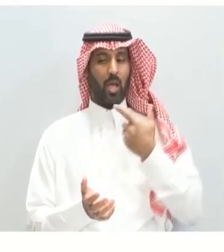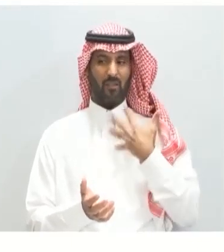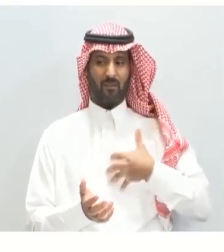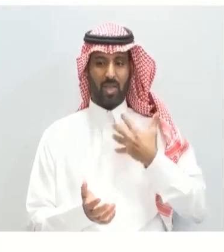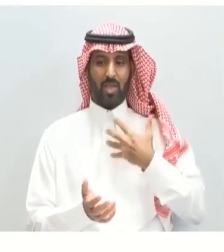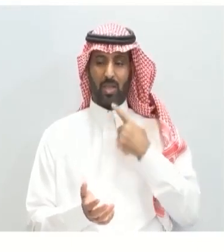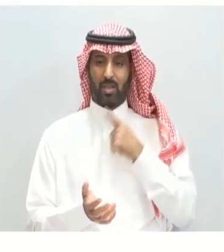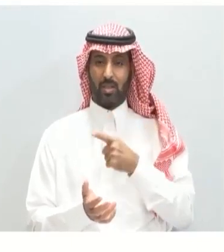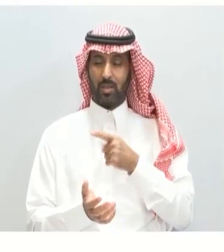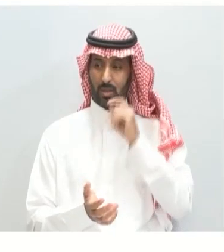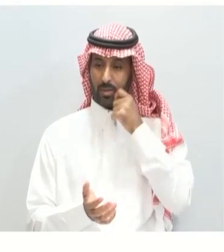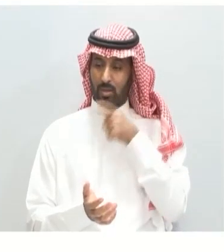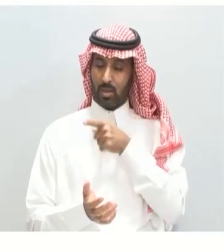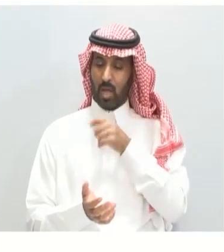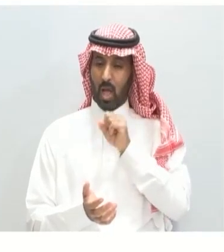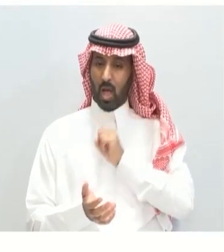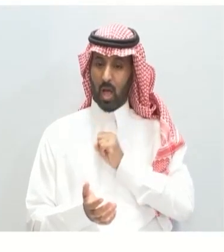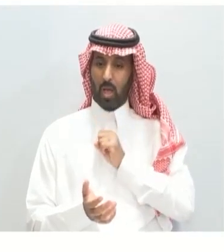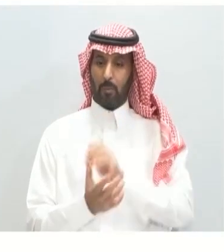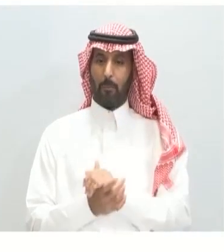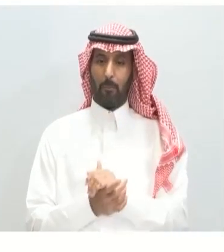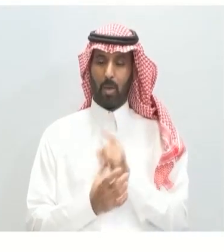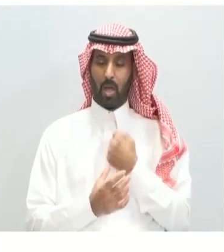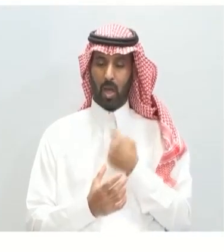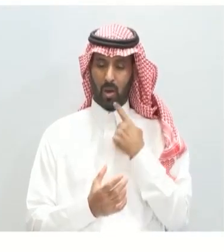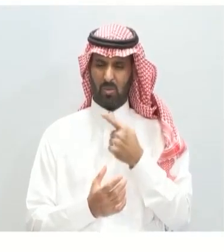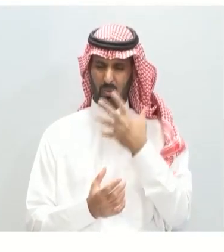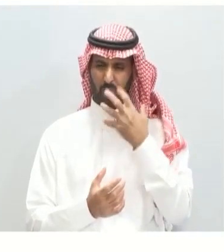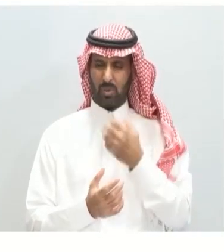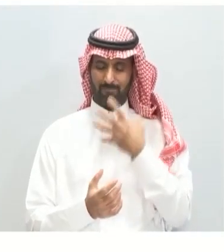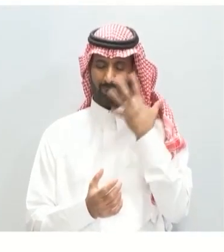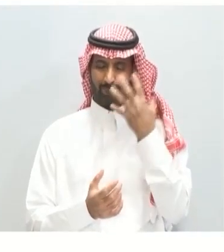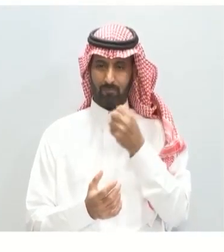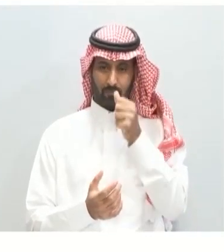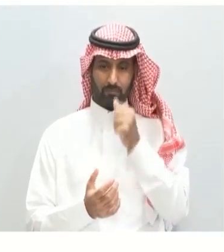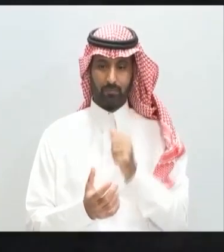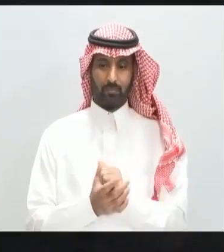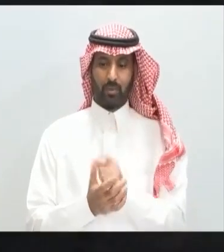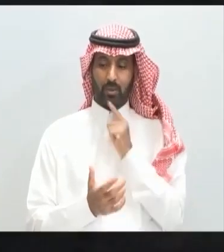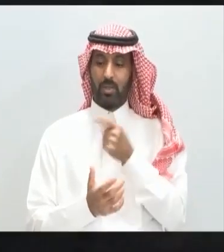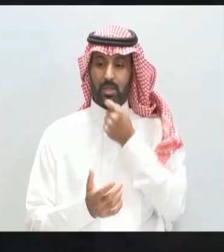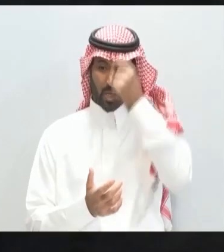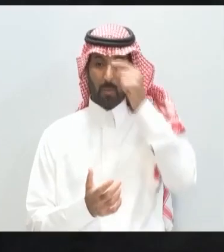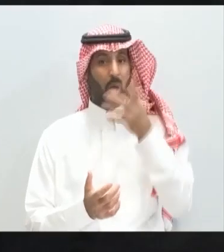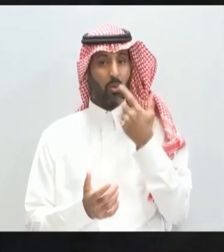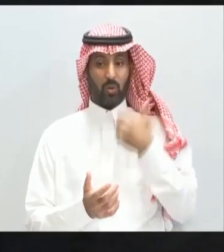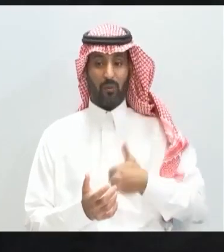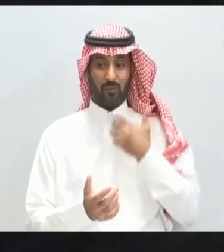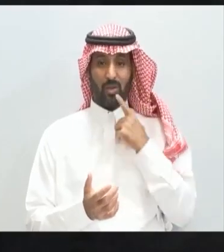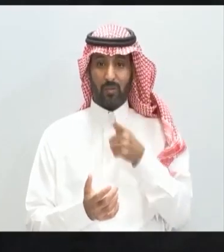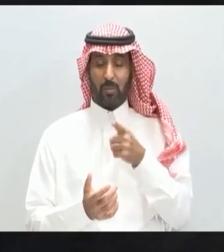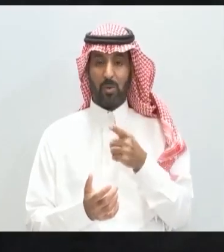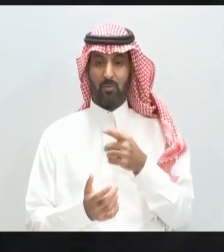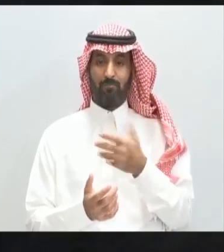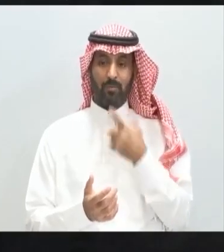feel. So I was so very good. I was so annoyed. So if you're describing how do you feel about something,